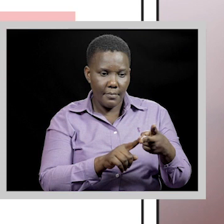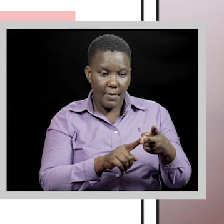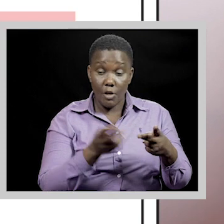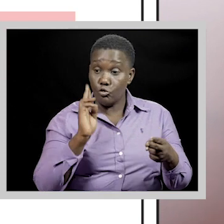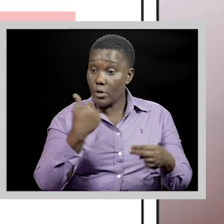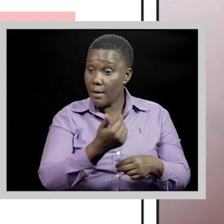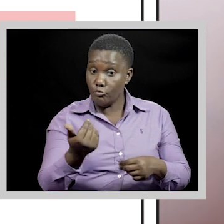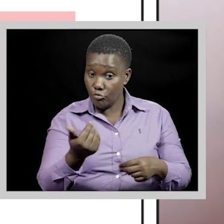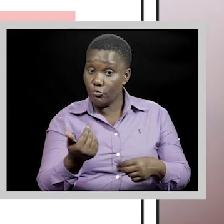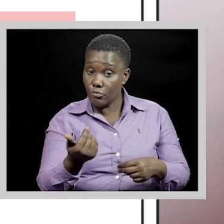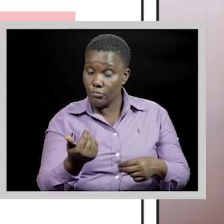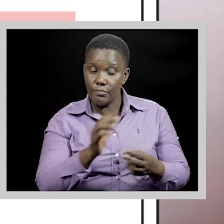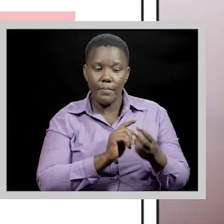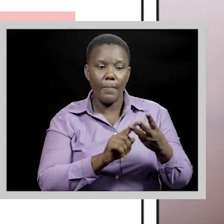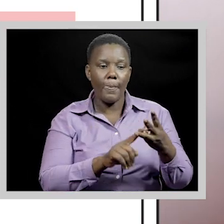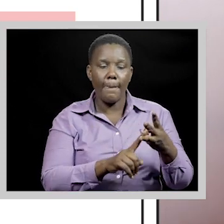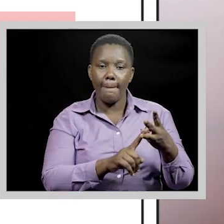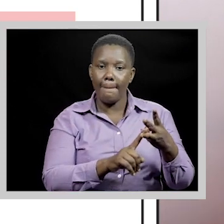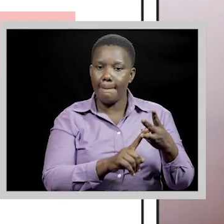previous record, if any,